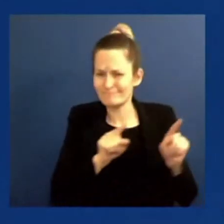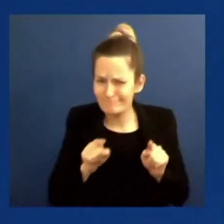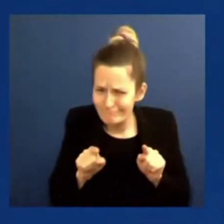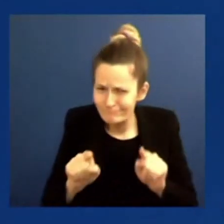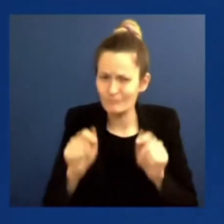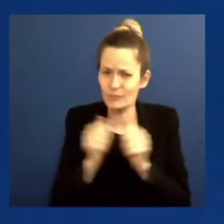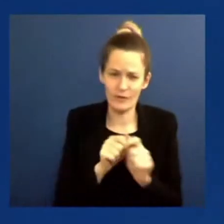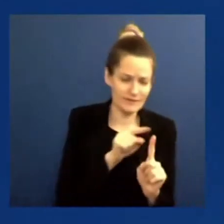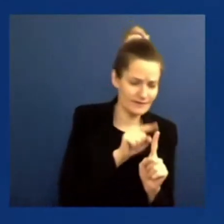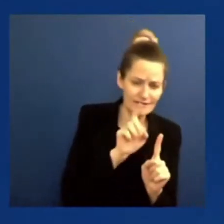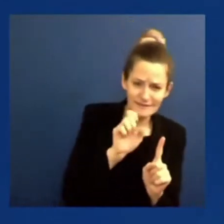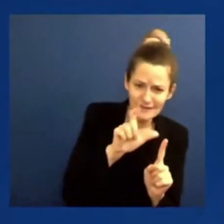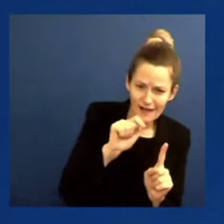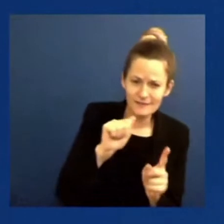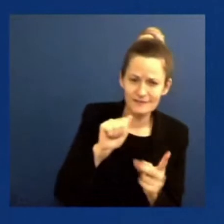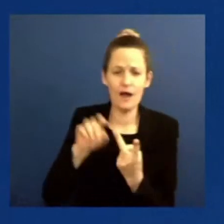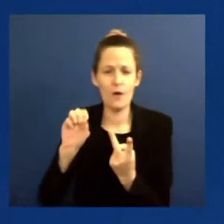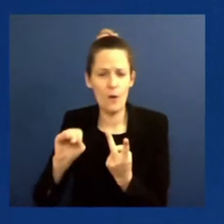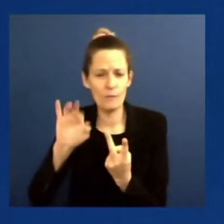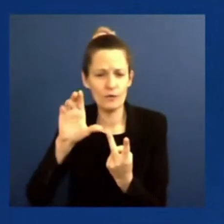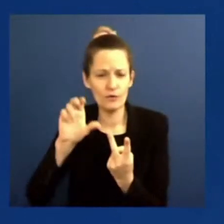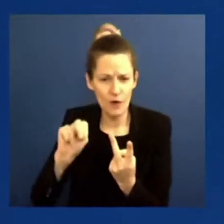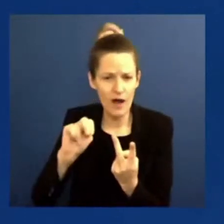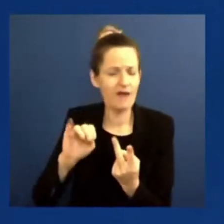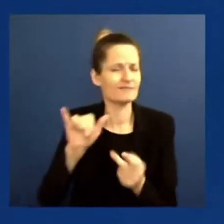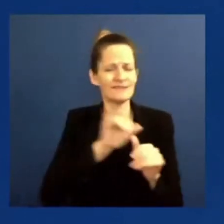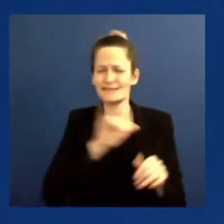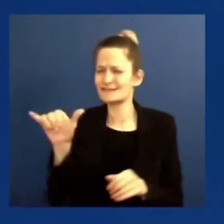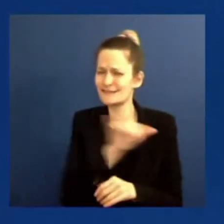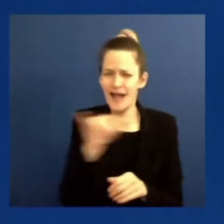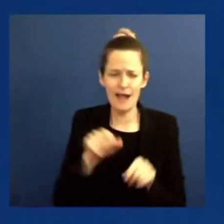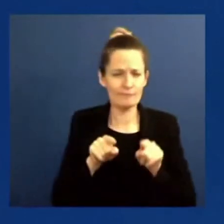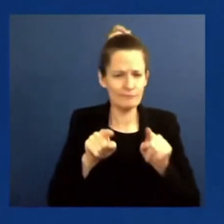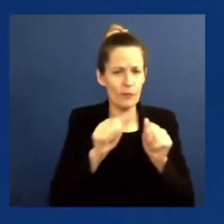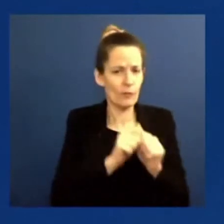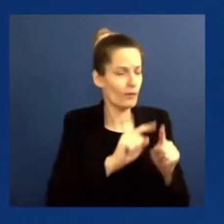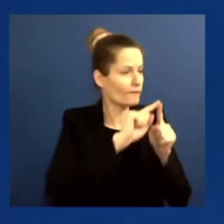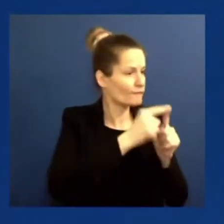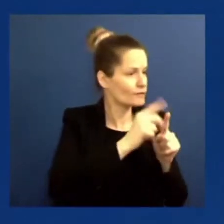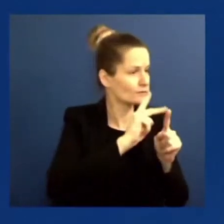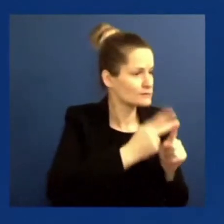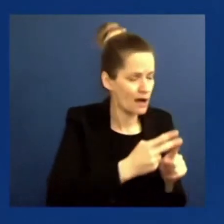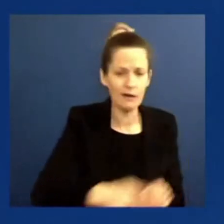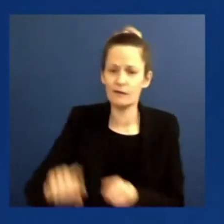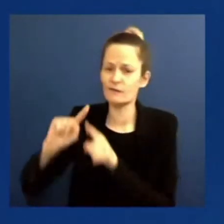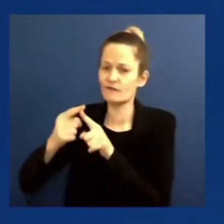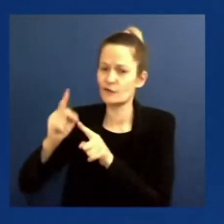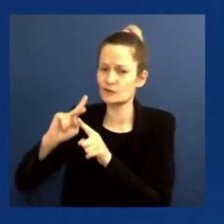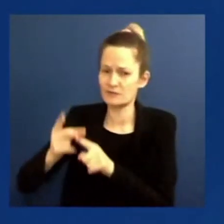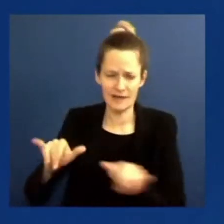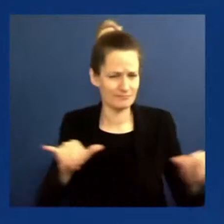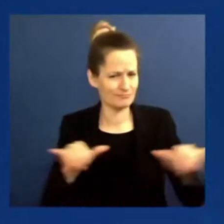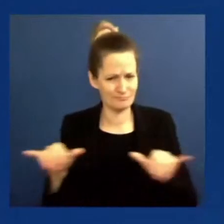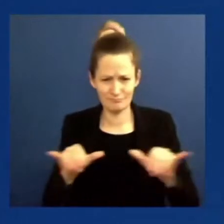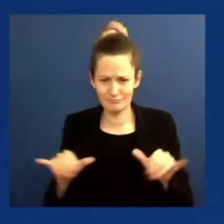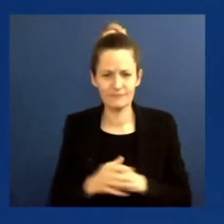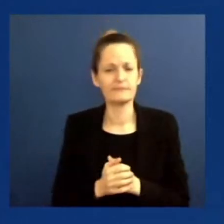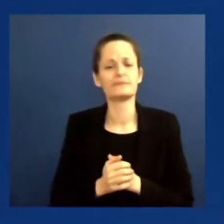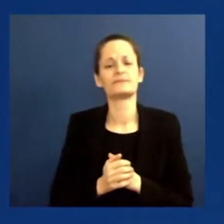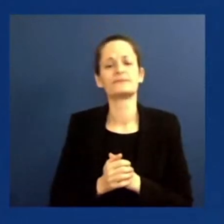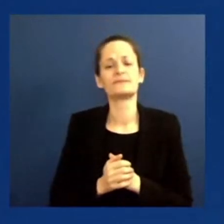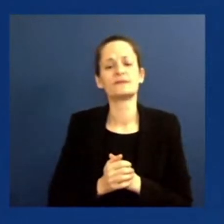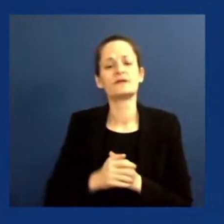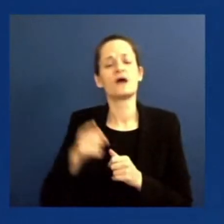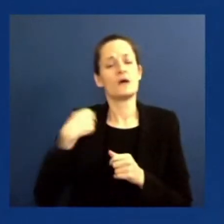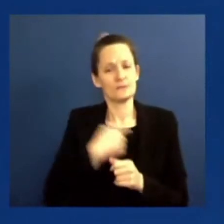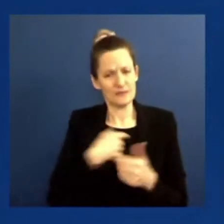alone. To further demonstrate the protection of boosters, we're publishing data in MMWR on CDC's COVID